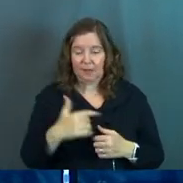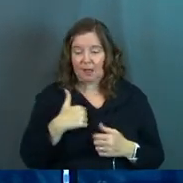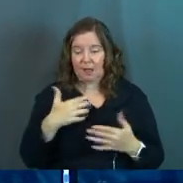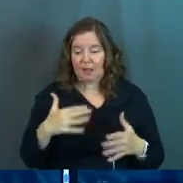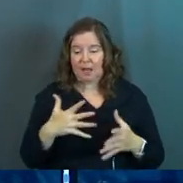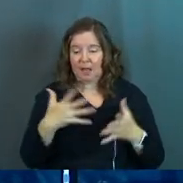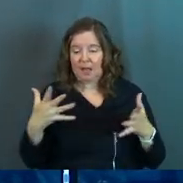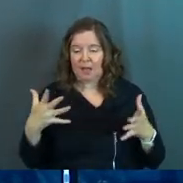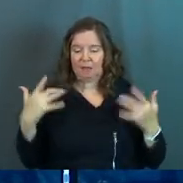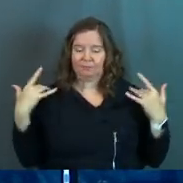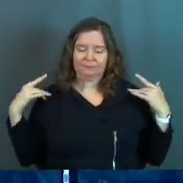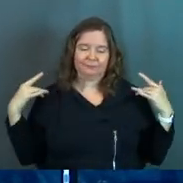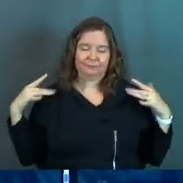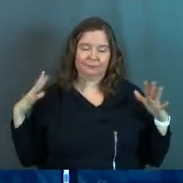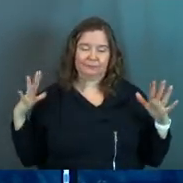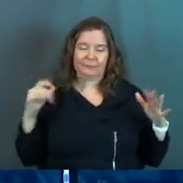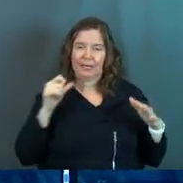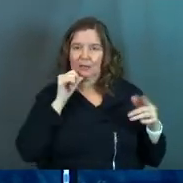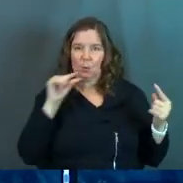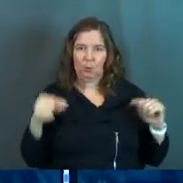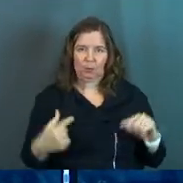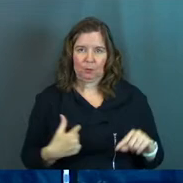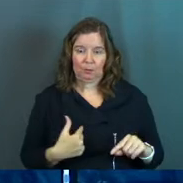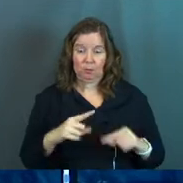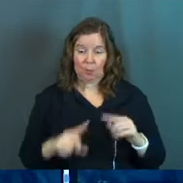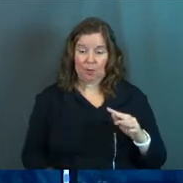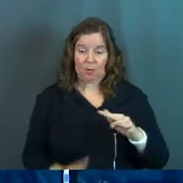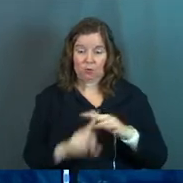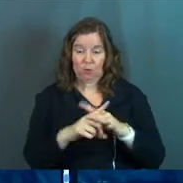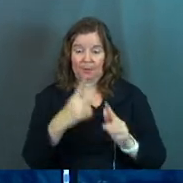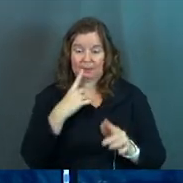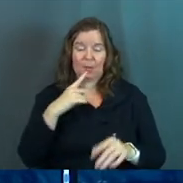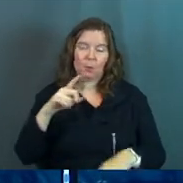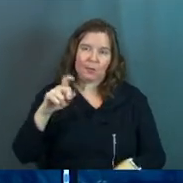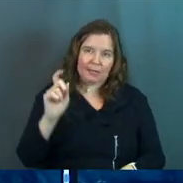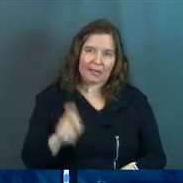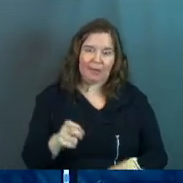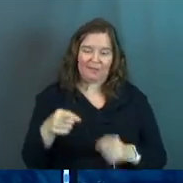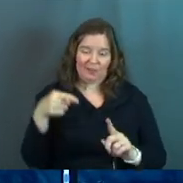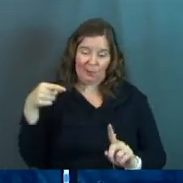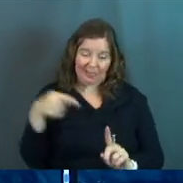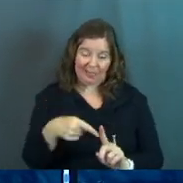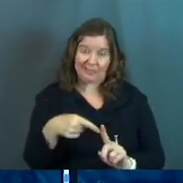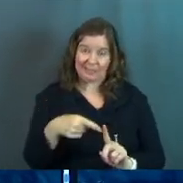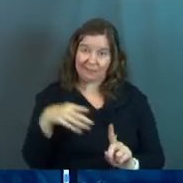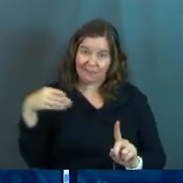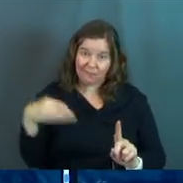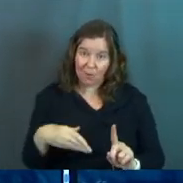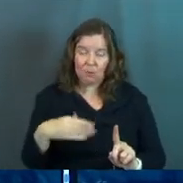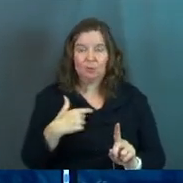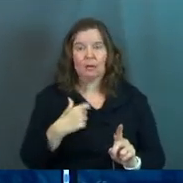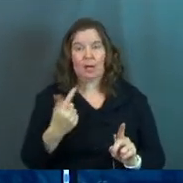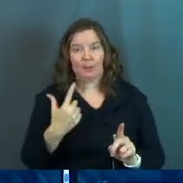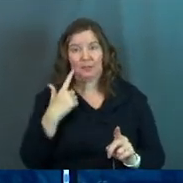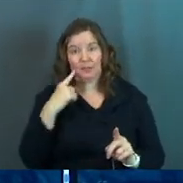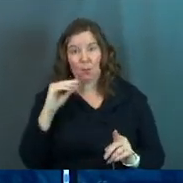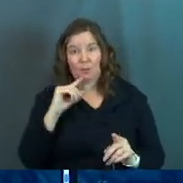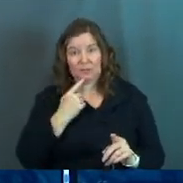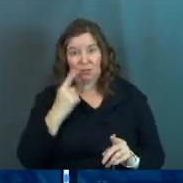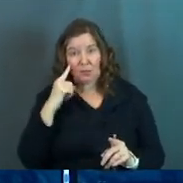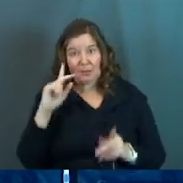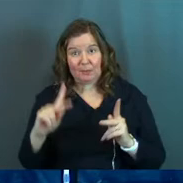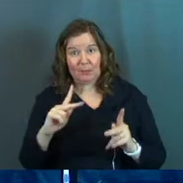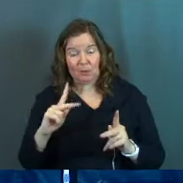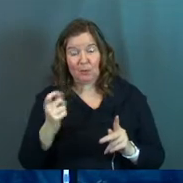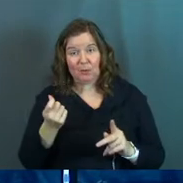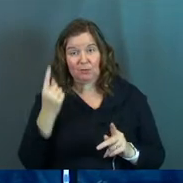I let a lot of things go. So when I show up and I say, we have to deal with this, how much louder do you think my